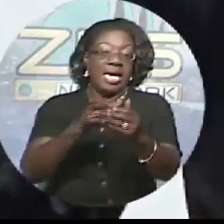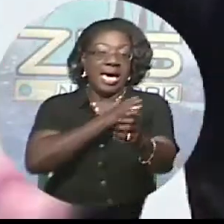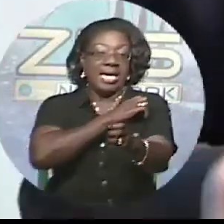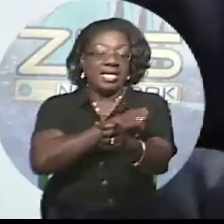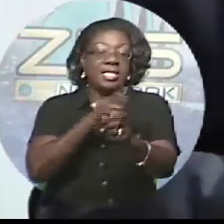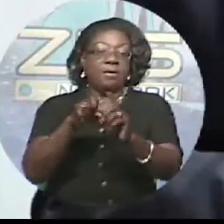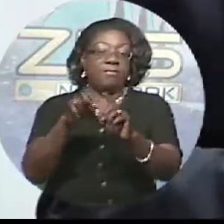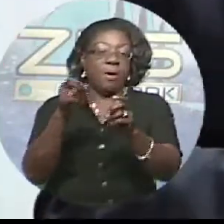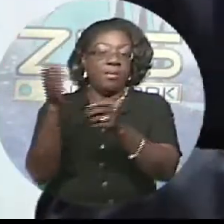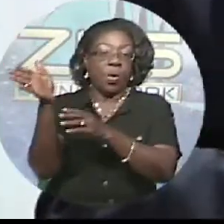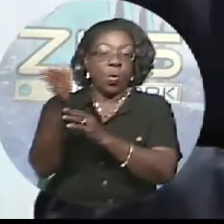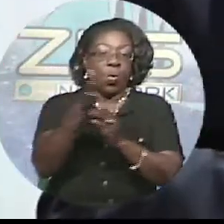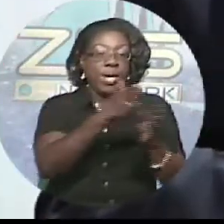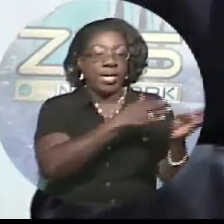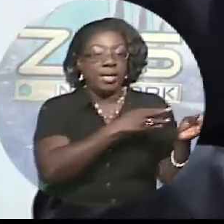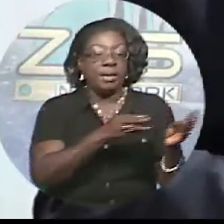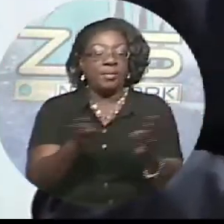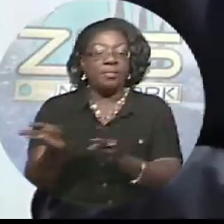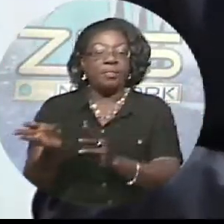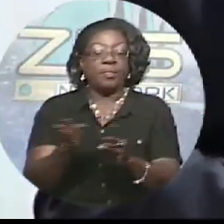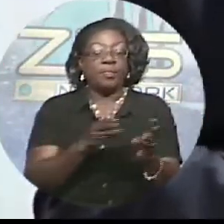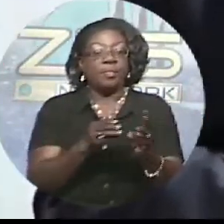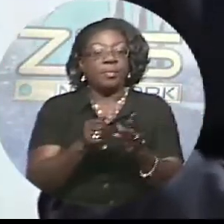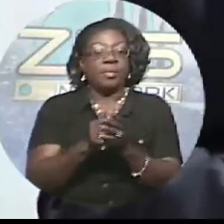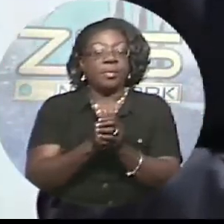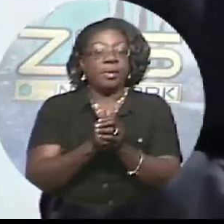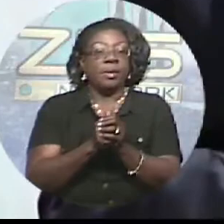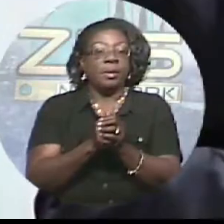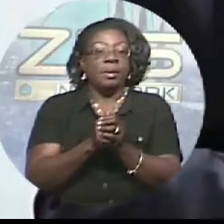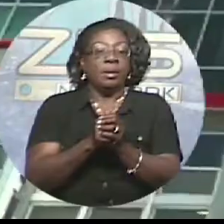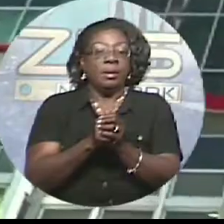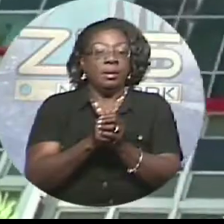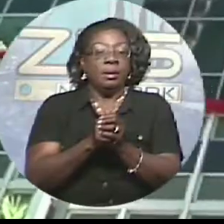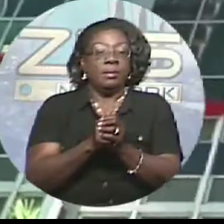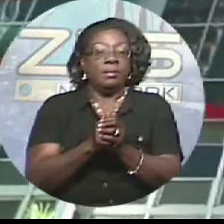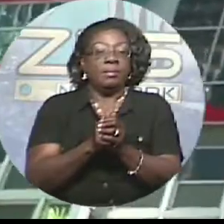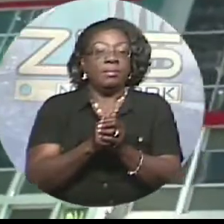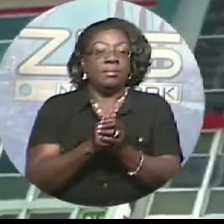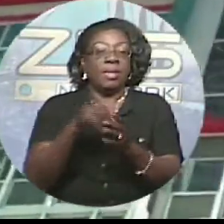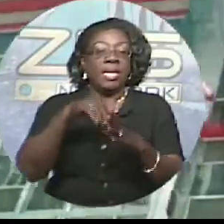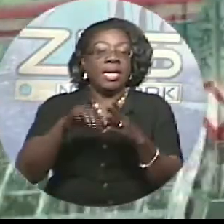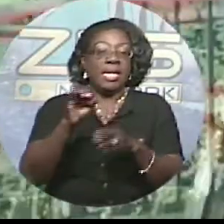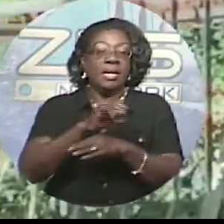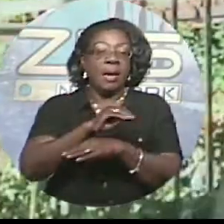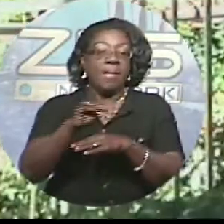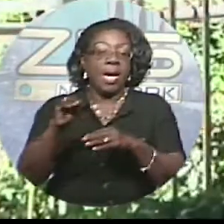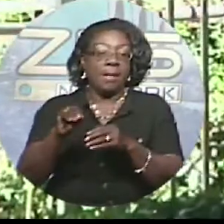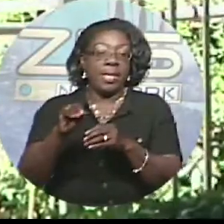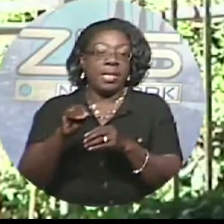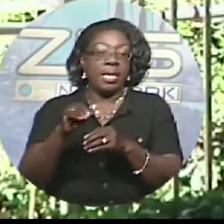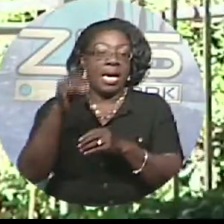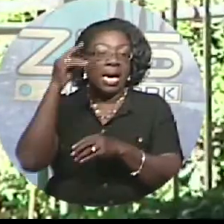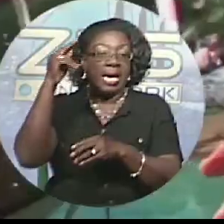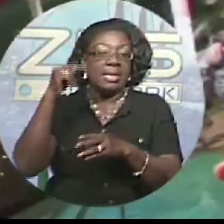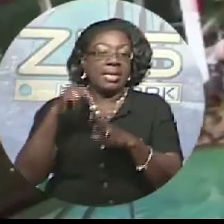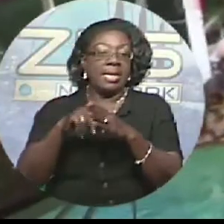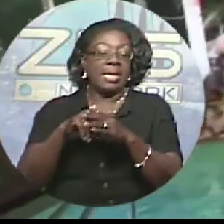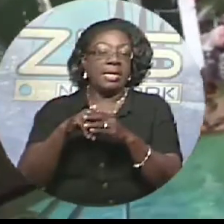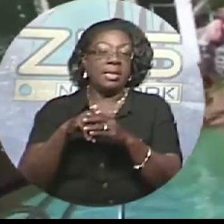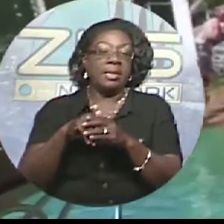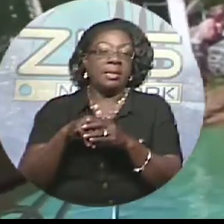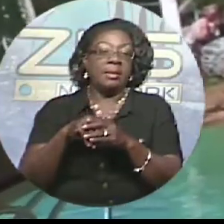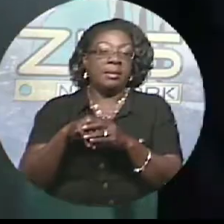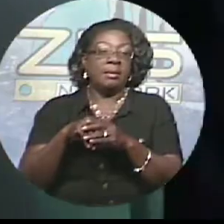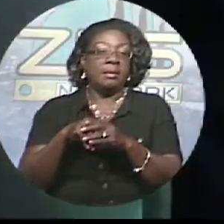would do the lightings for the entire building, which is quite large. In Miami, Hampton Inn general manager